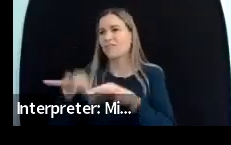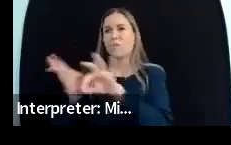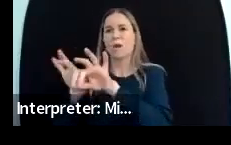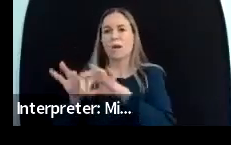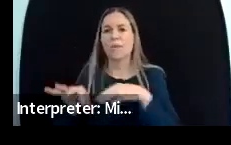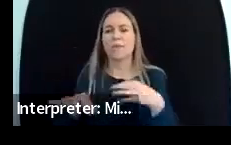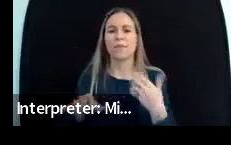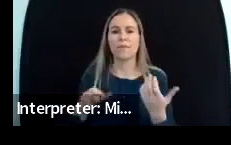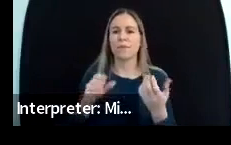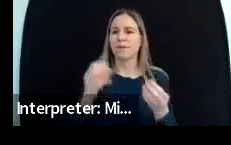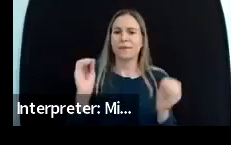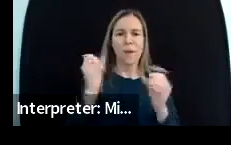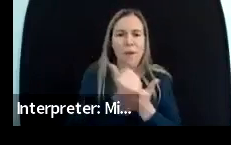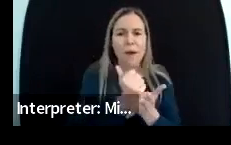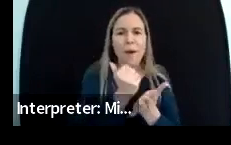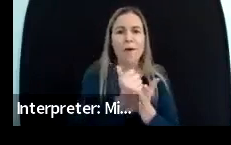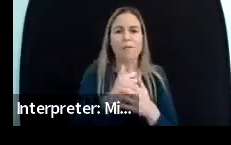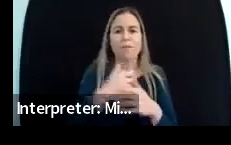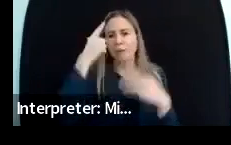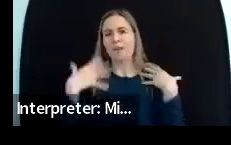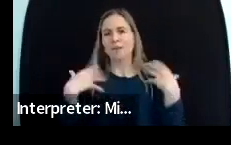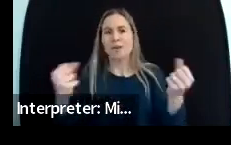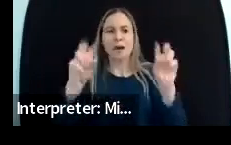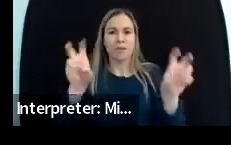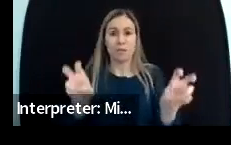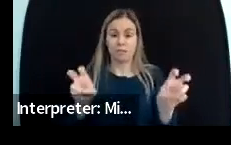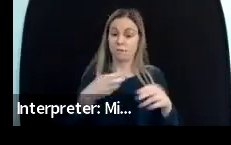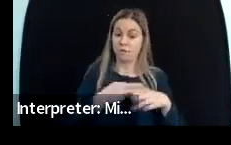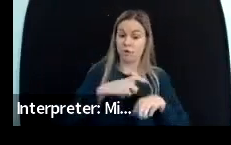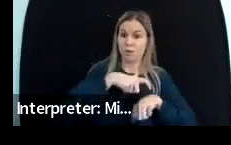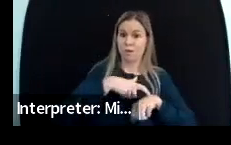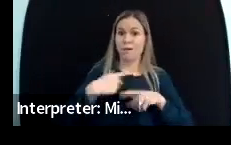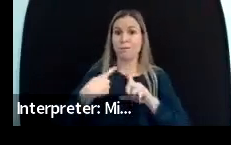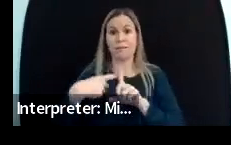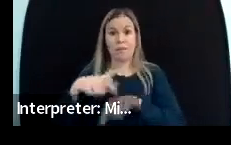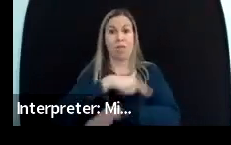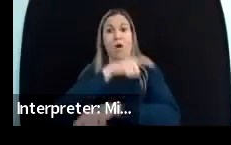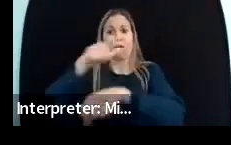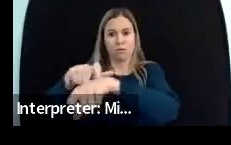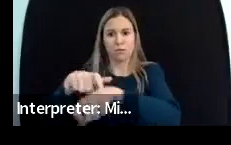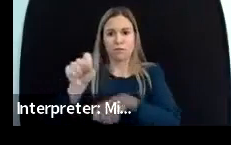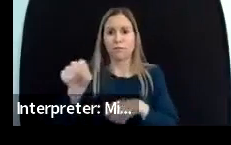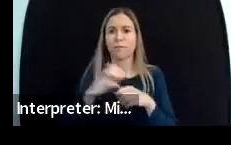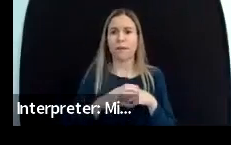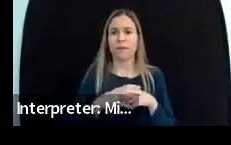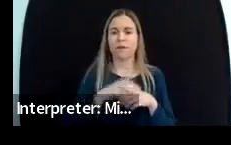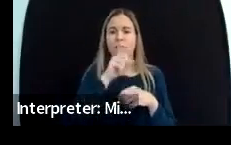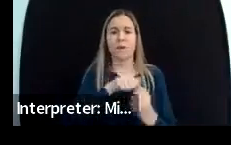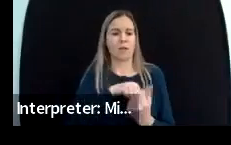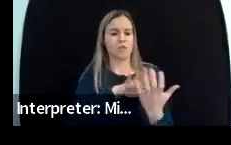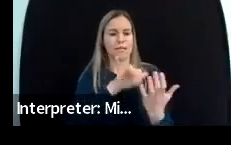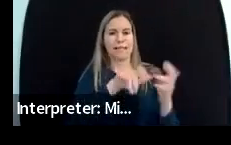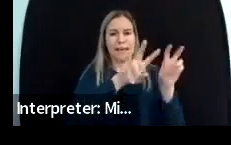mental health issues in both the short and long term. Address those issues directly rather than focusing only